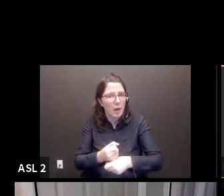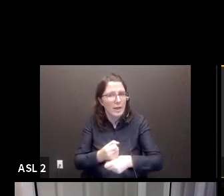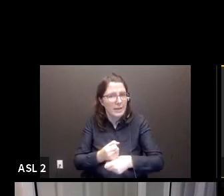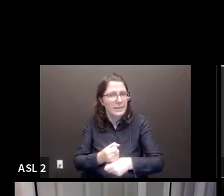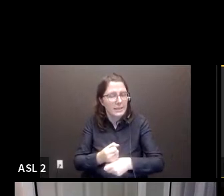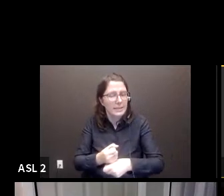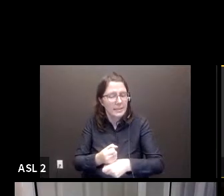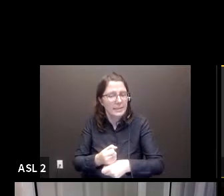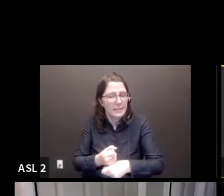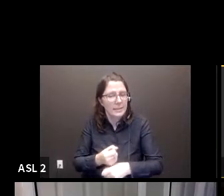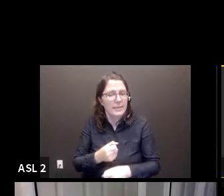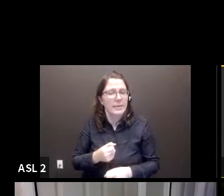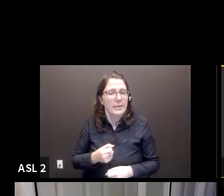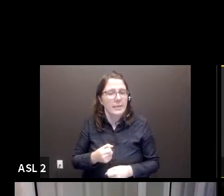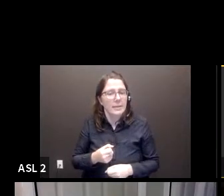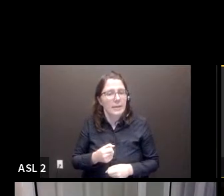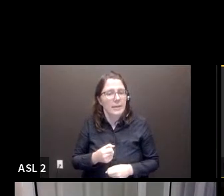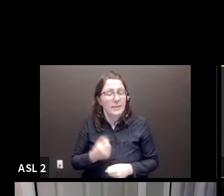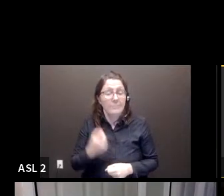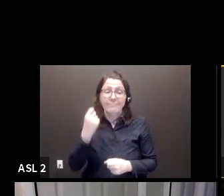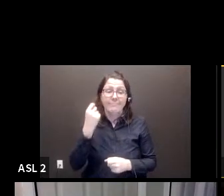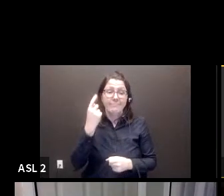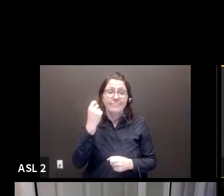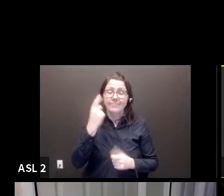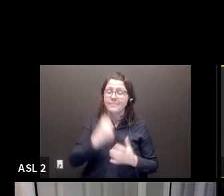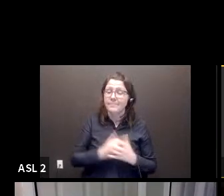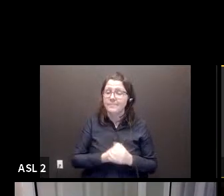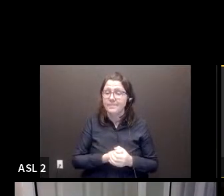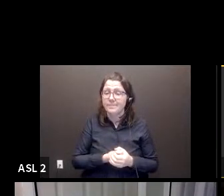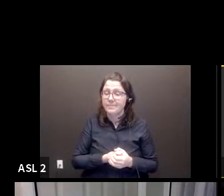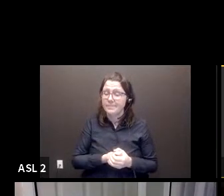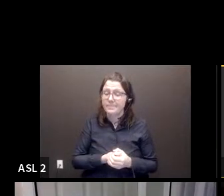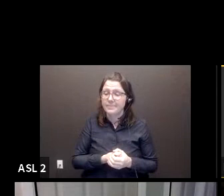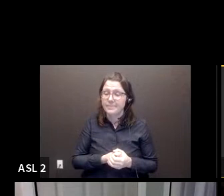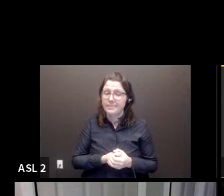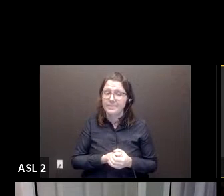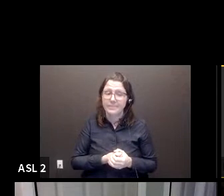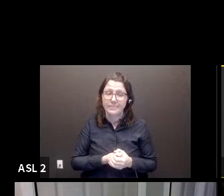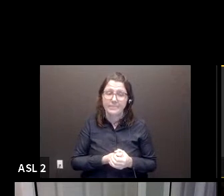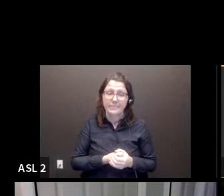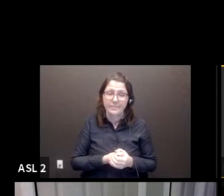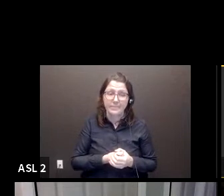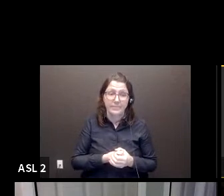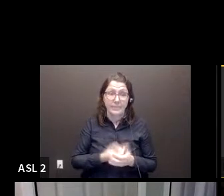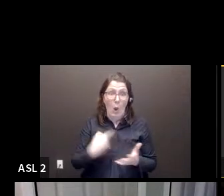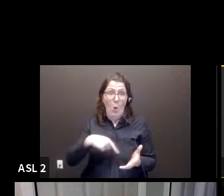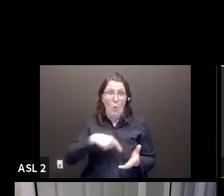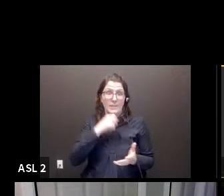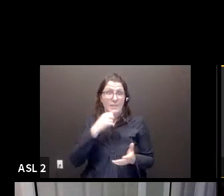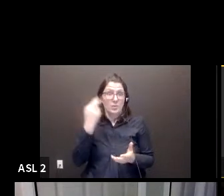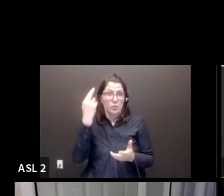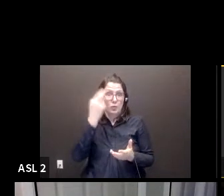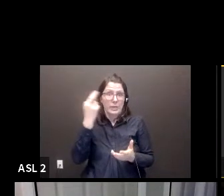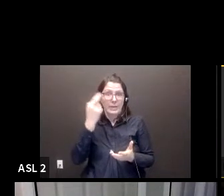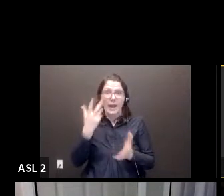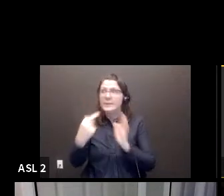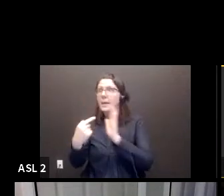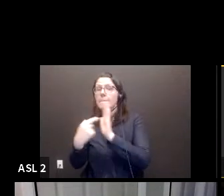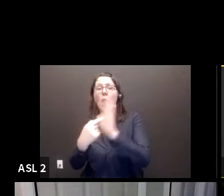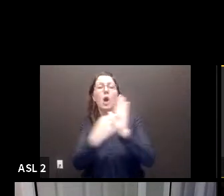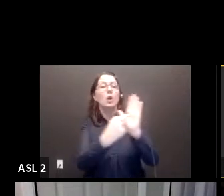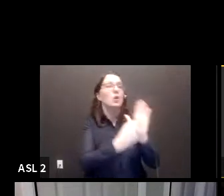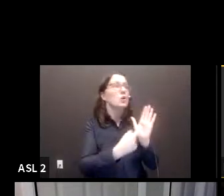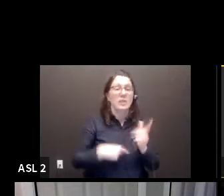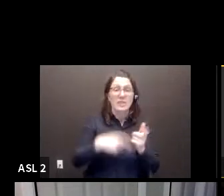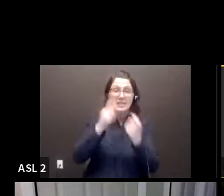and the market i don't think we necessarily were aware of all the details and that's i'm representing